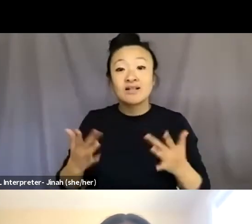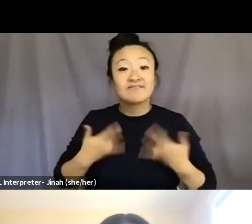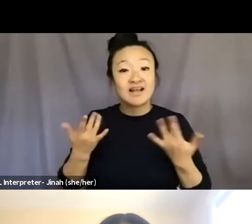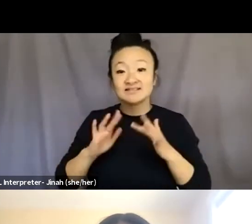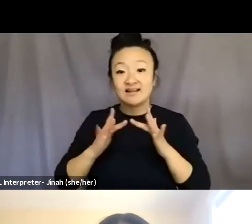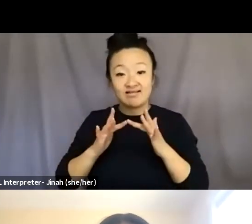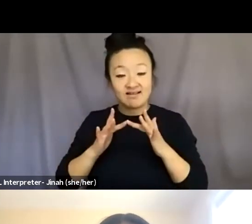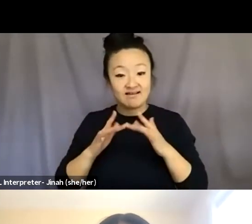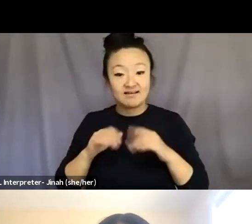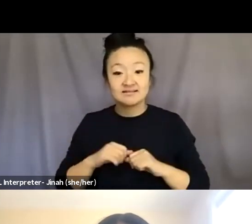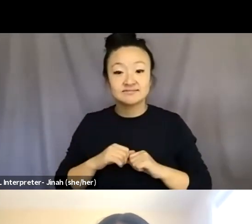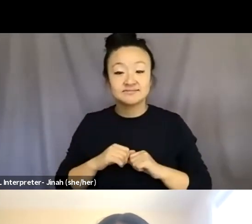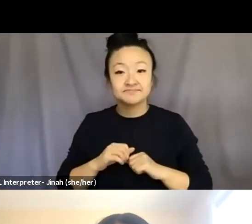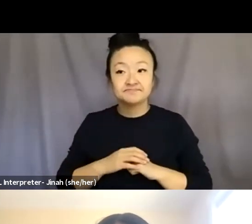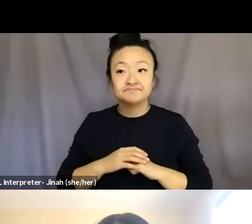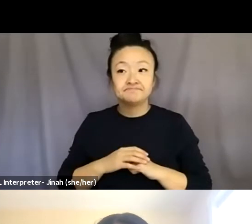have no